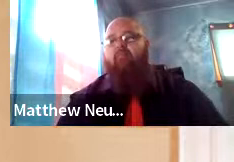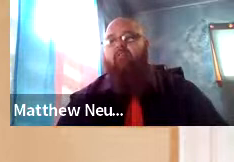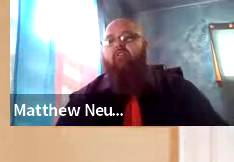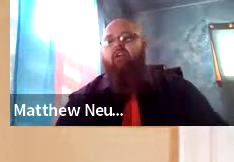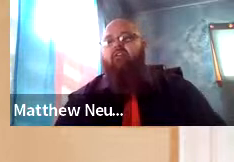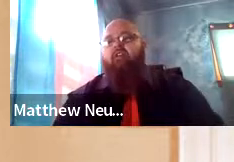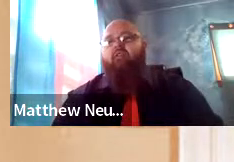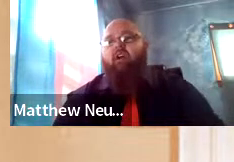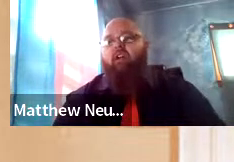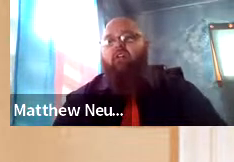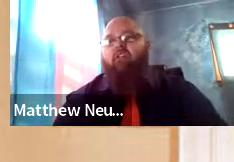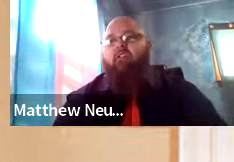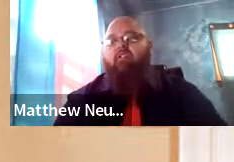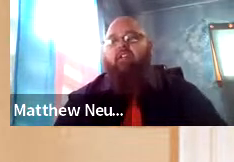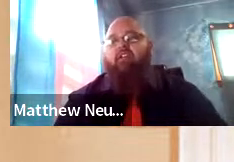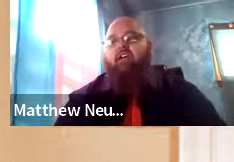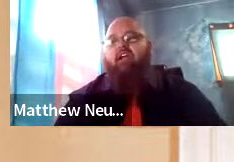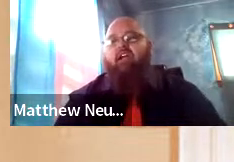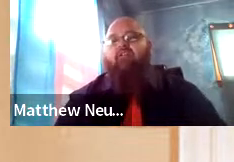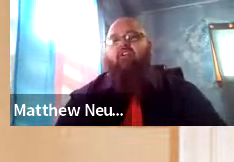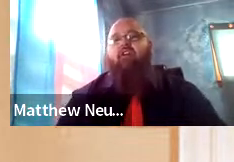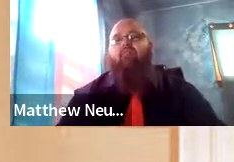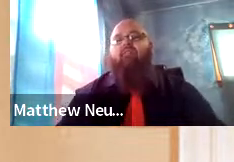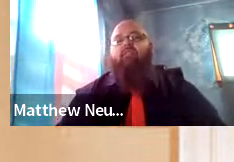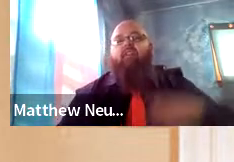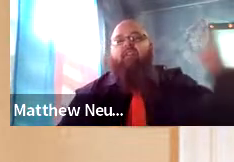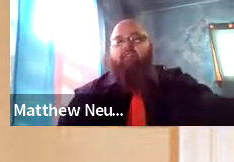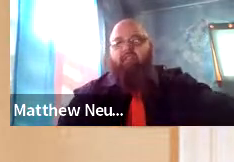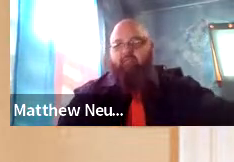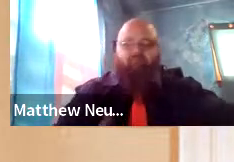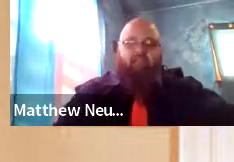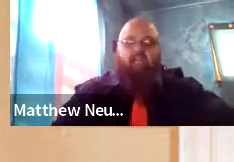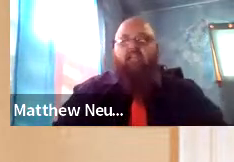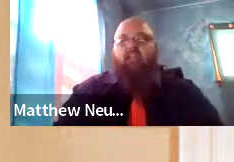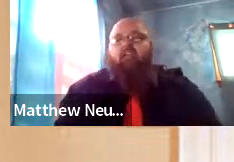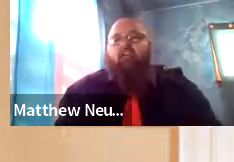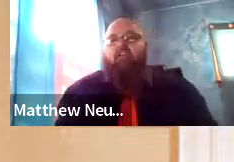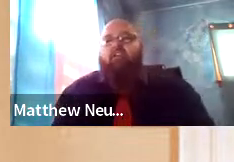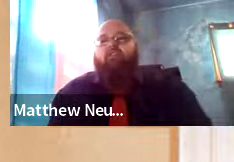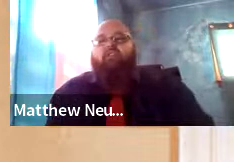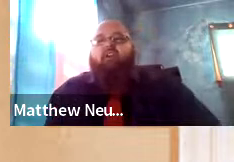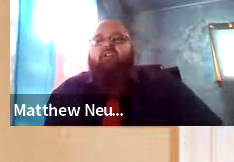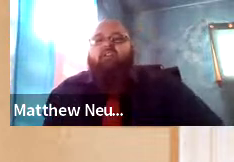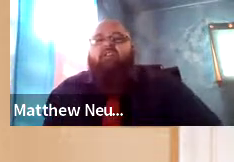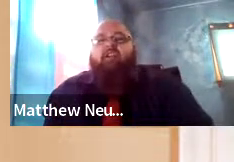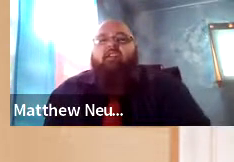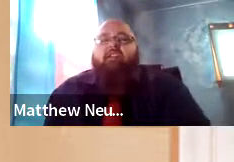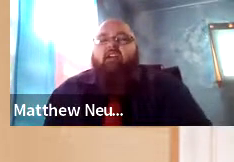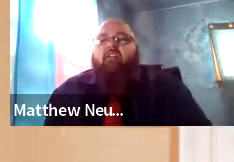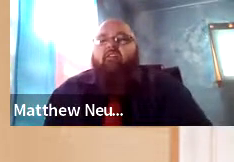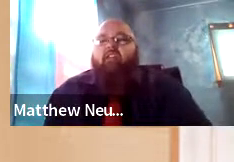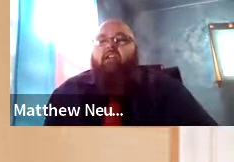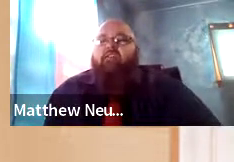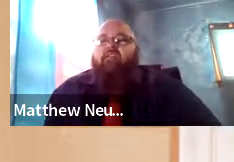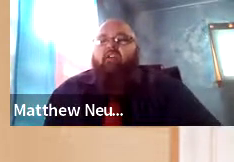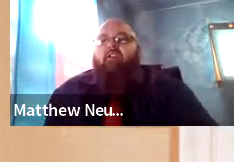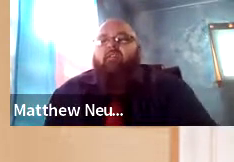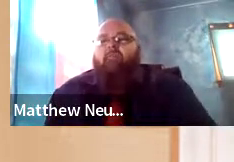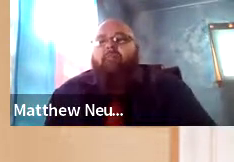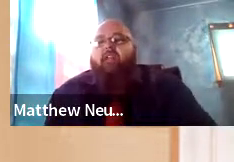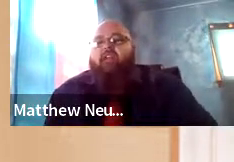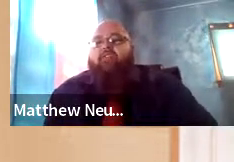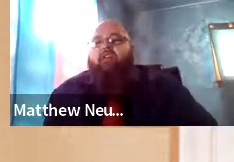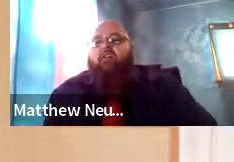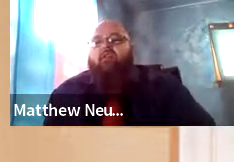another member of the choir that died from 1980 to 2006 of the AIDS